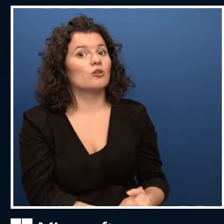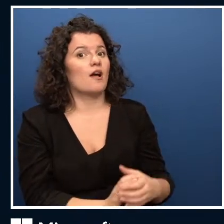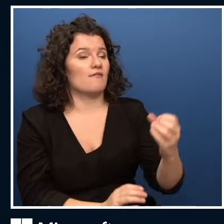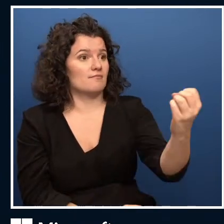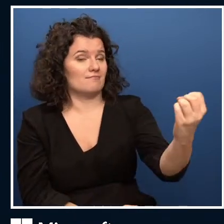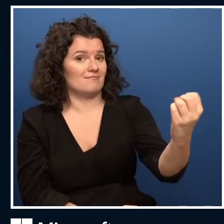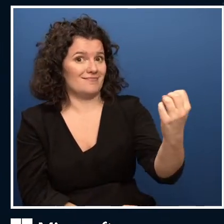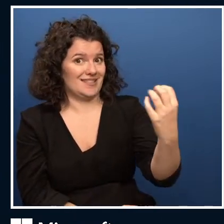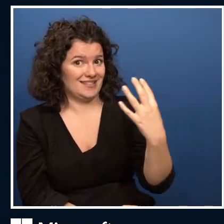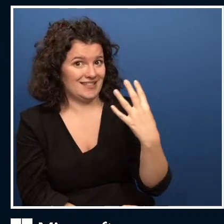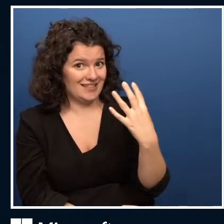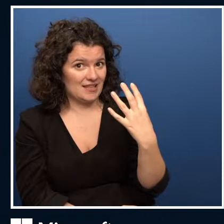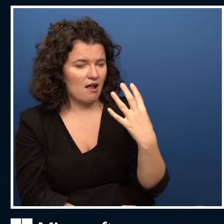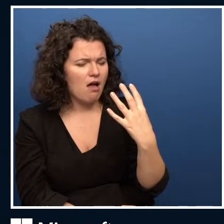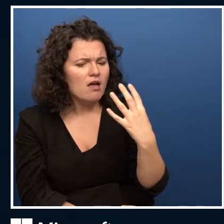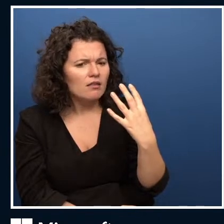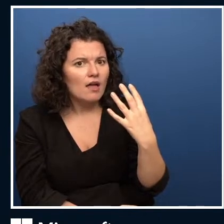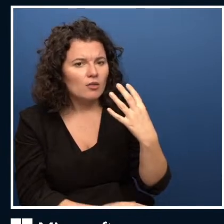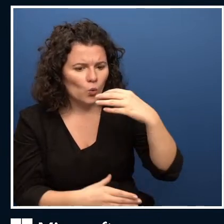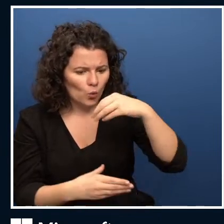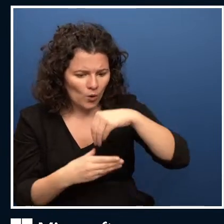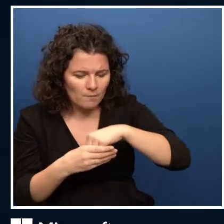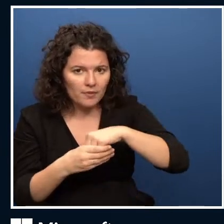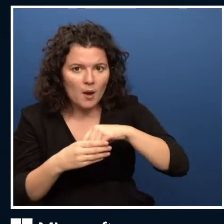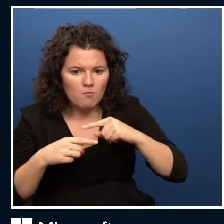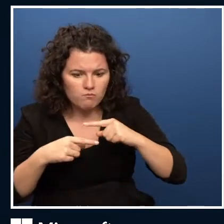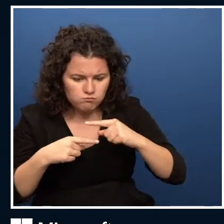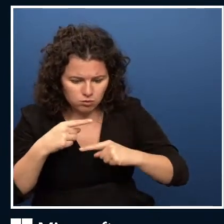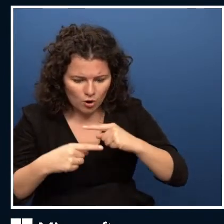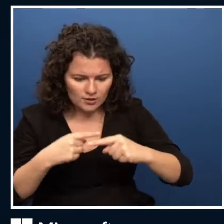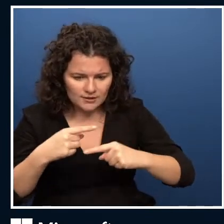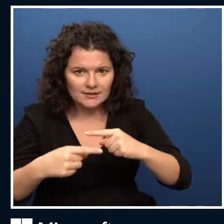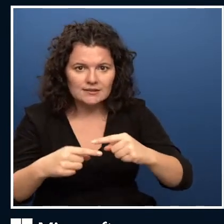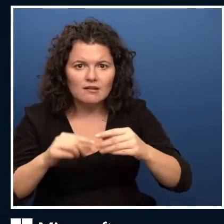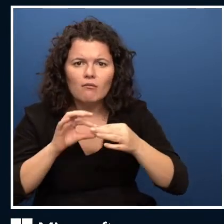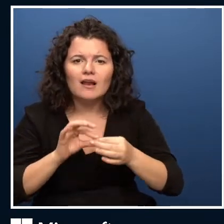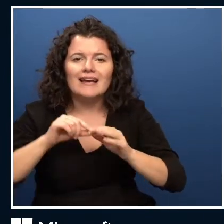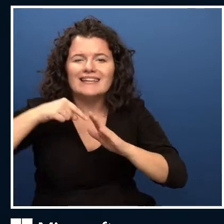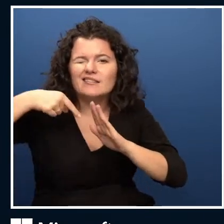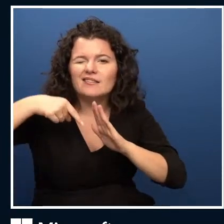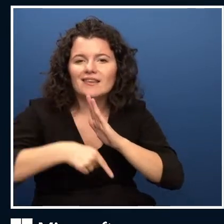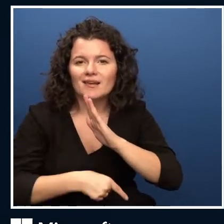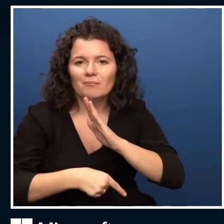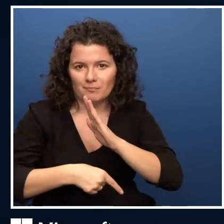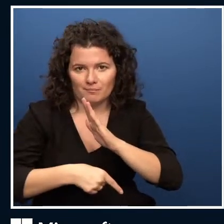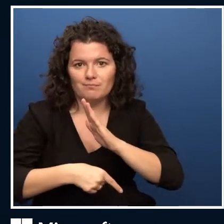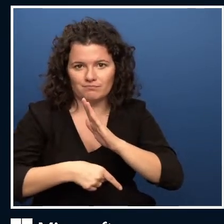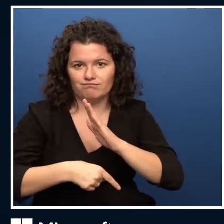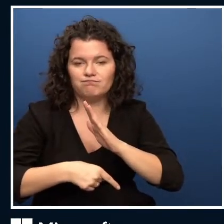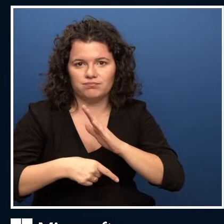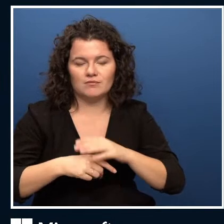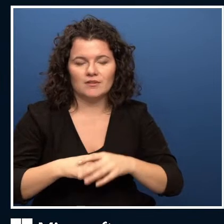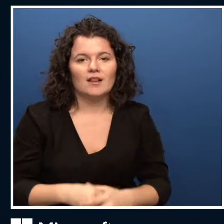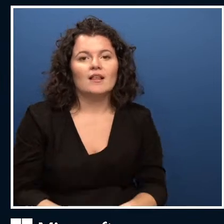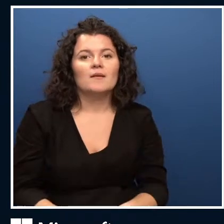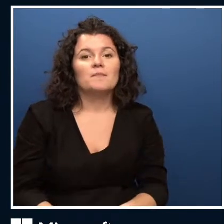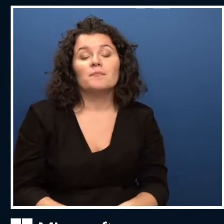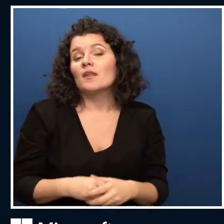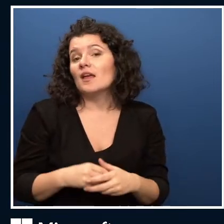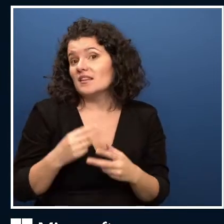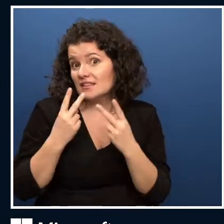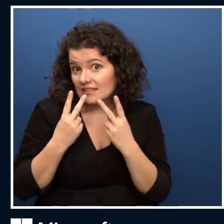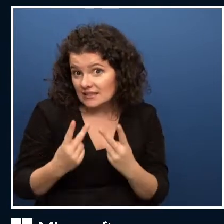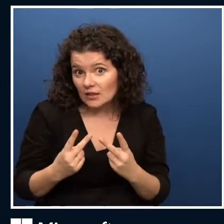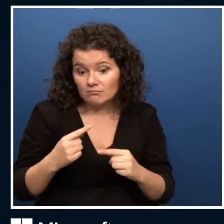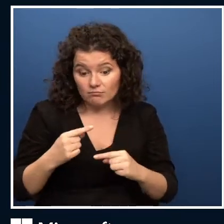a subject of deep research, and how some typical aspects from signal processing are